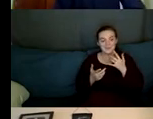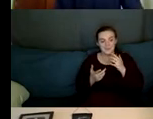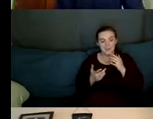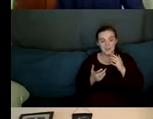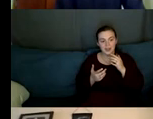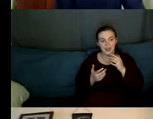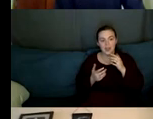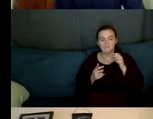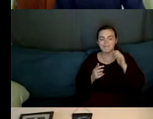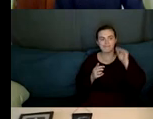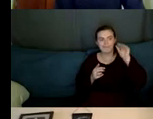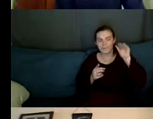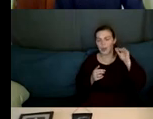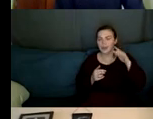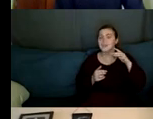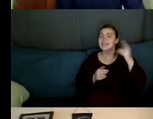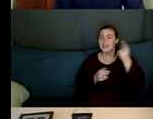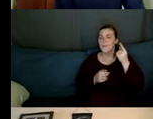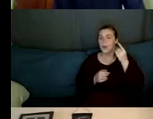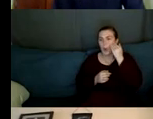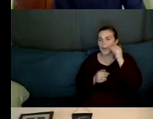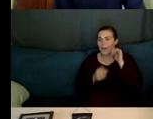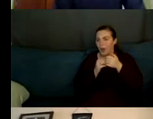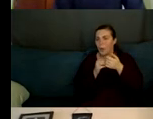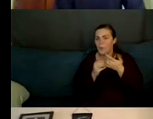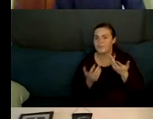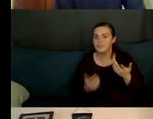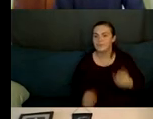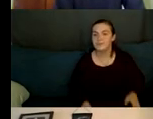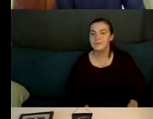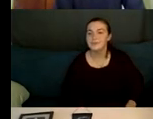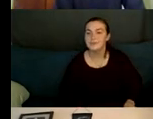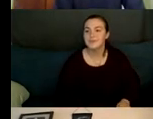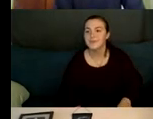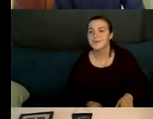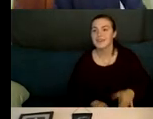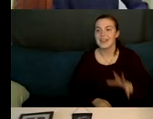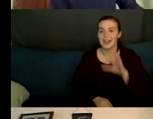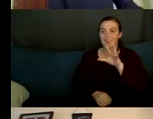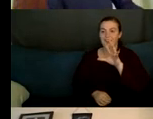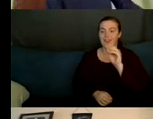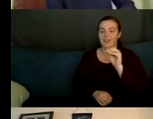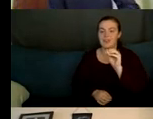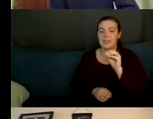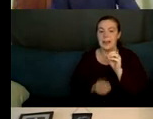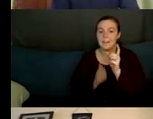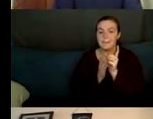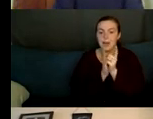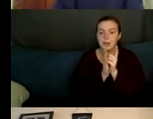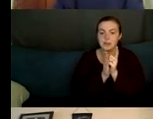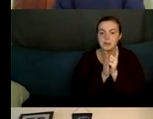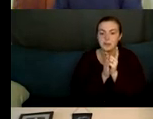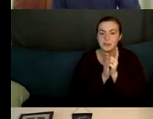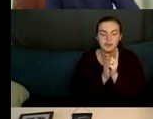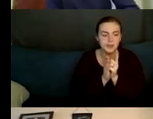knows how. We're at a So, 15-minute timeline until the okay, next class starts.